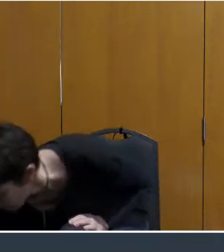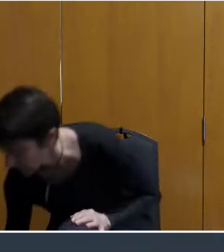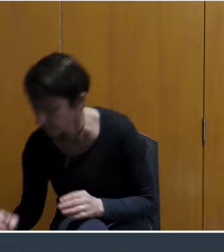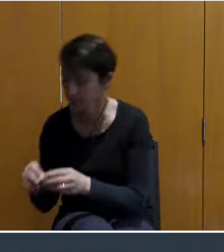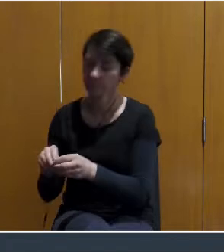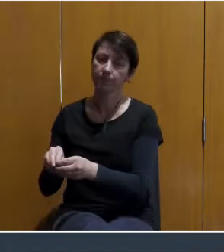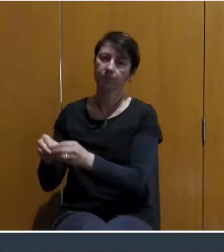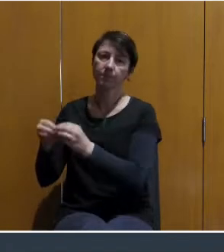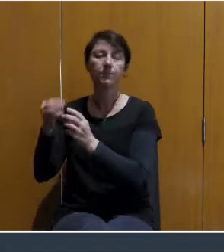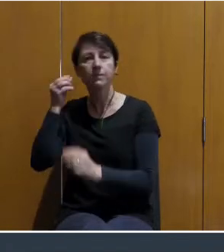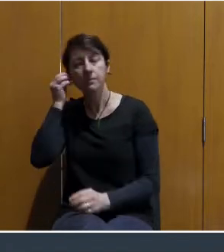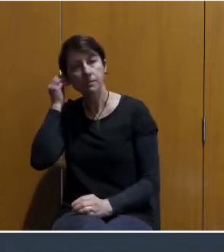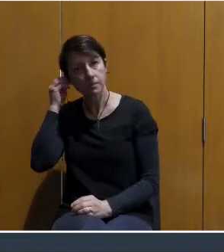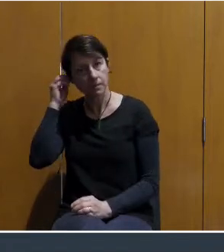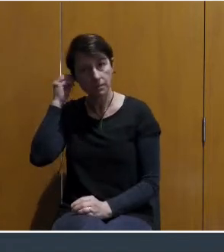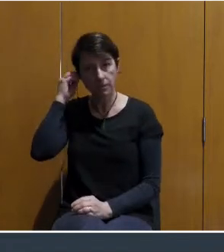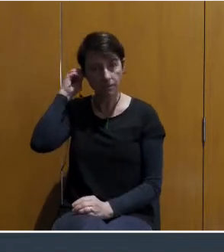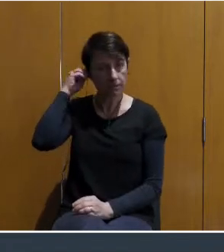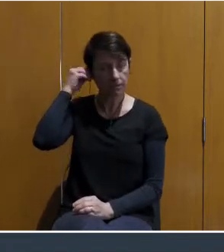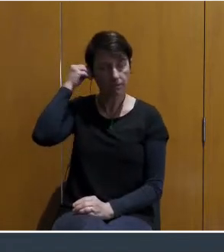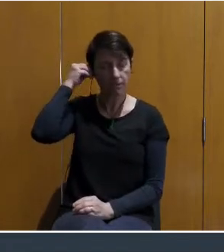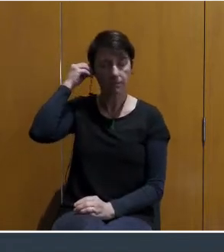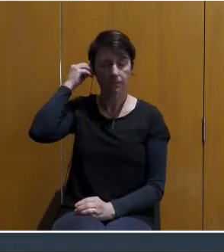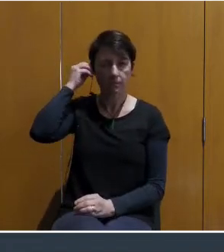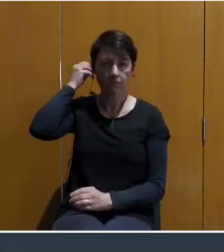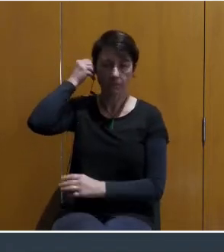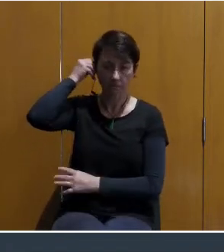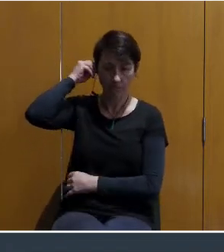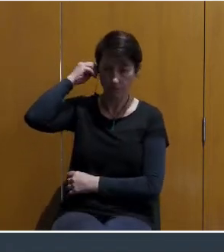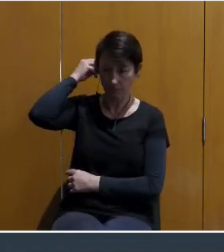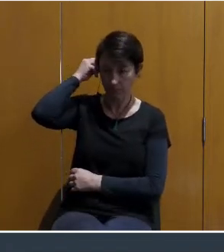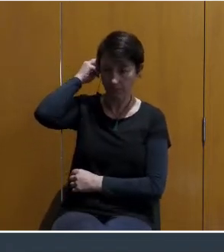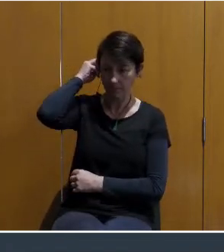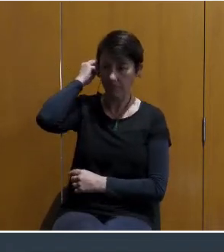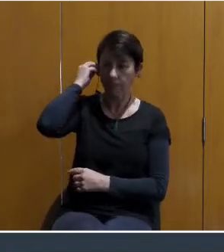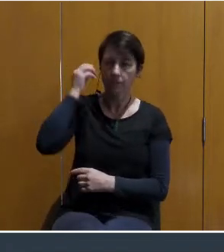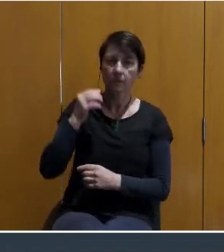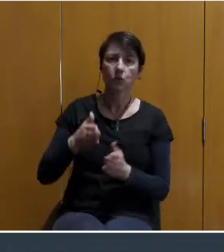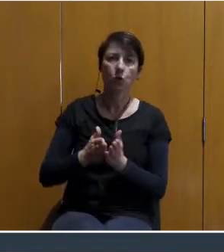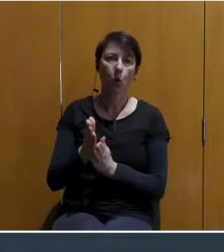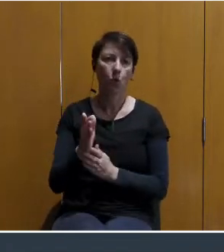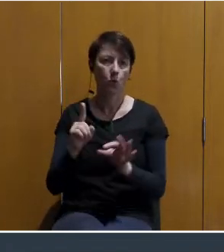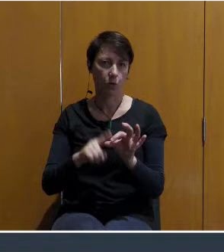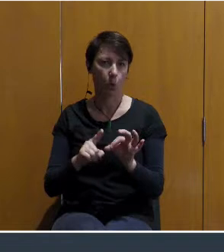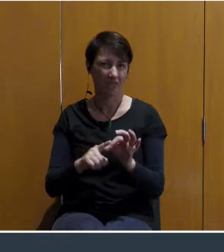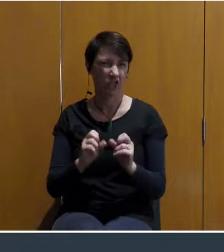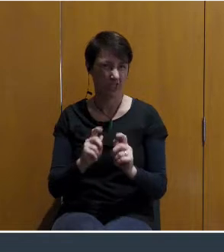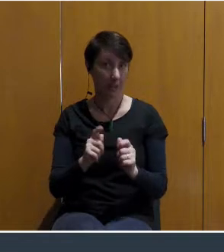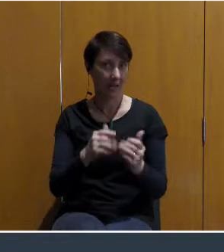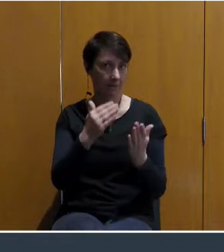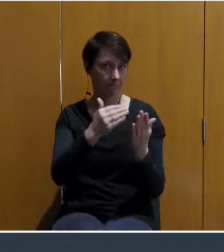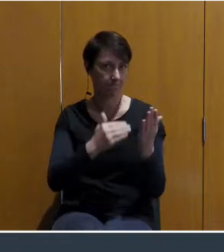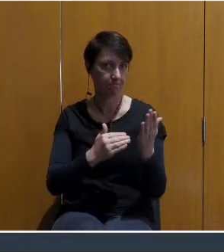the questions, and if you've got any questions for me during the reasons why I've put them there. So